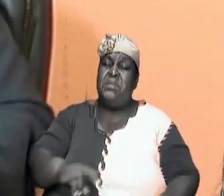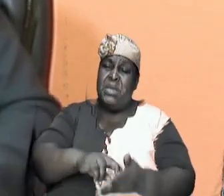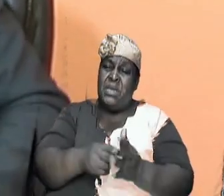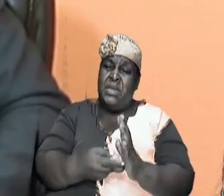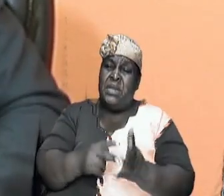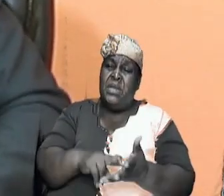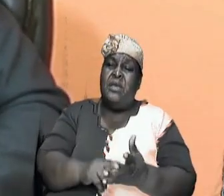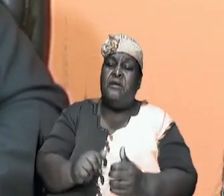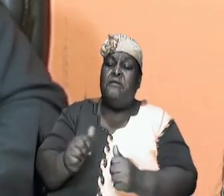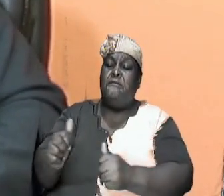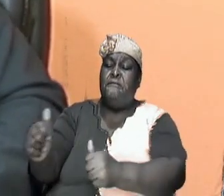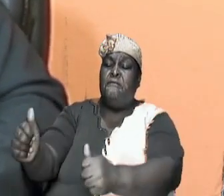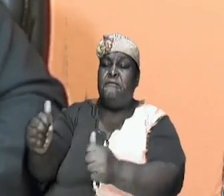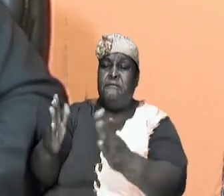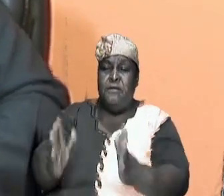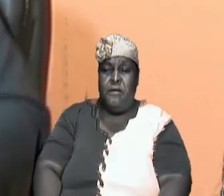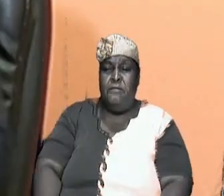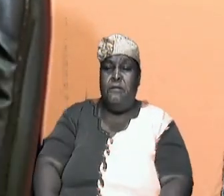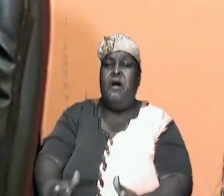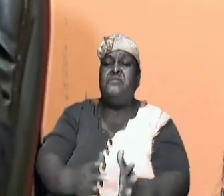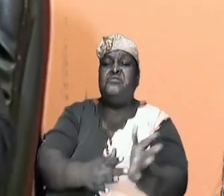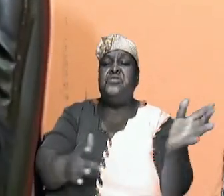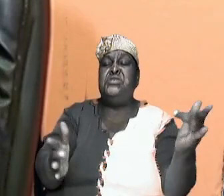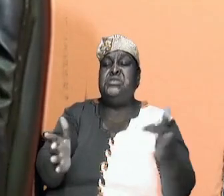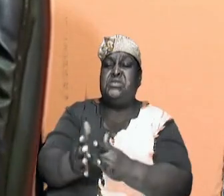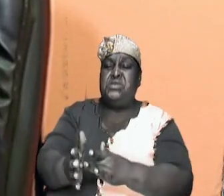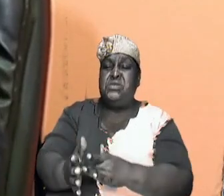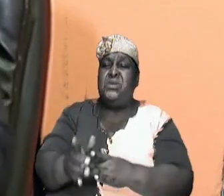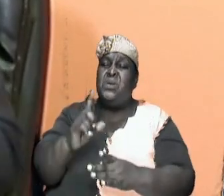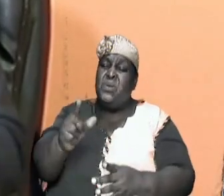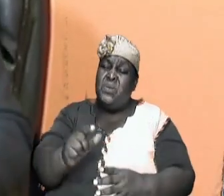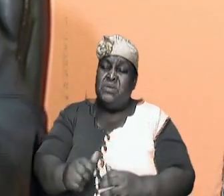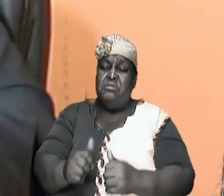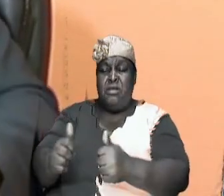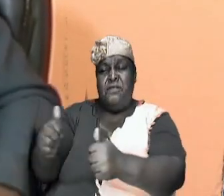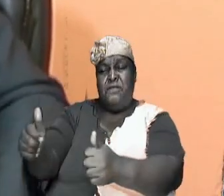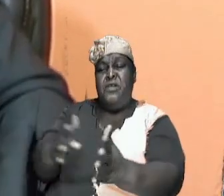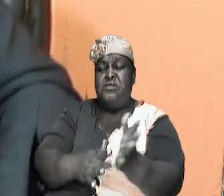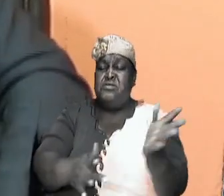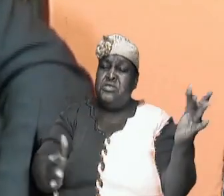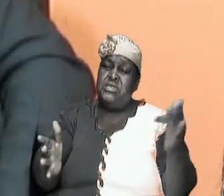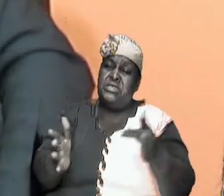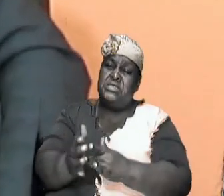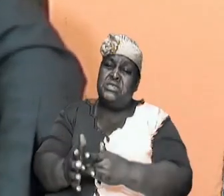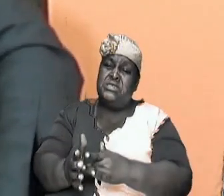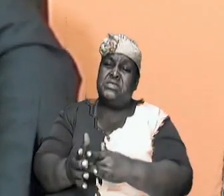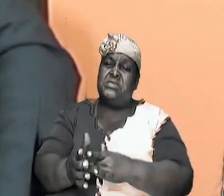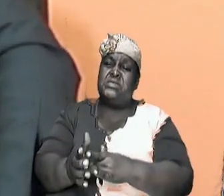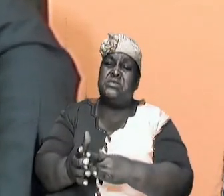a follower of Christ, a follower, one that follows Christ,